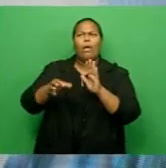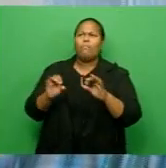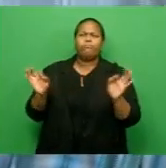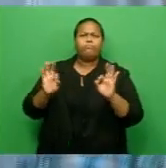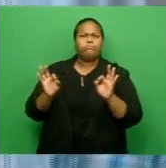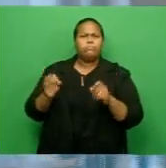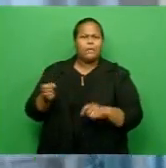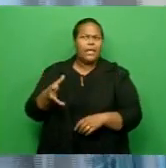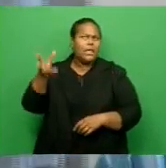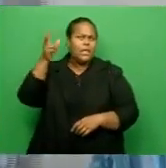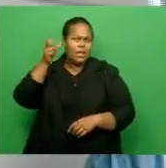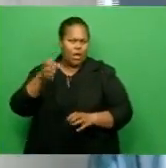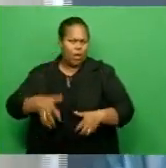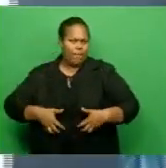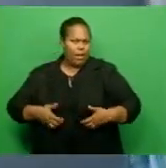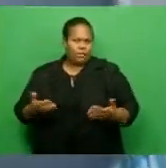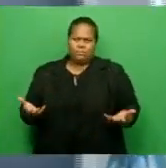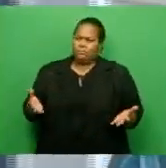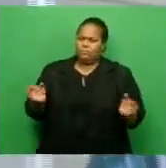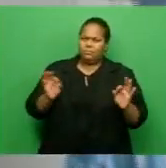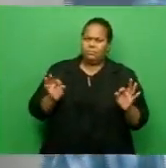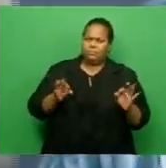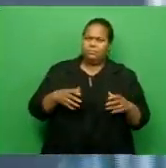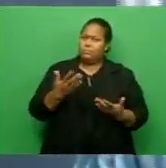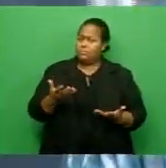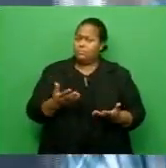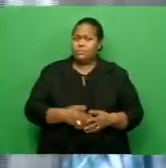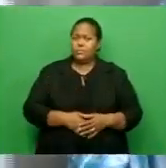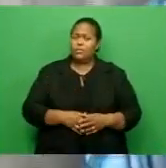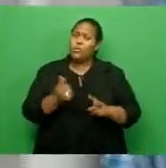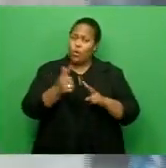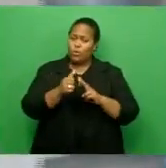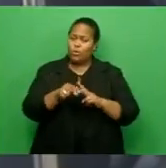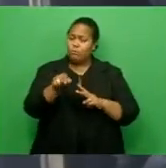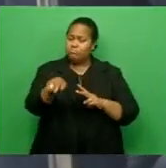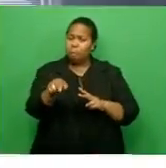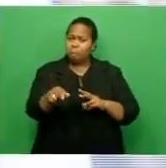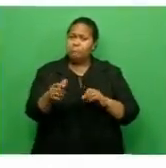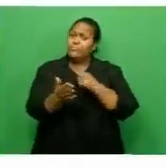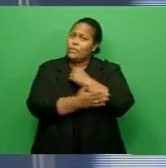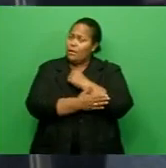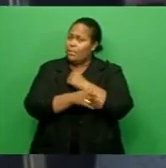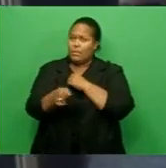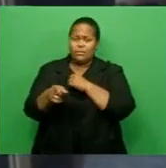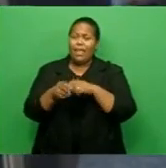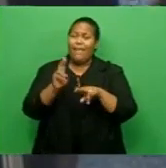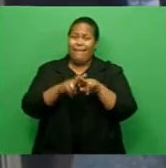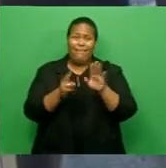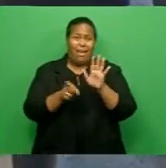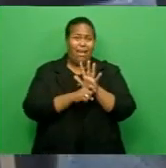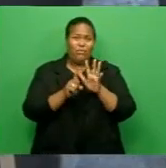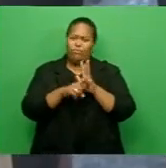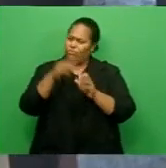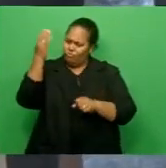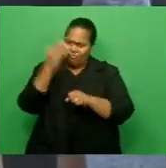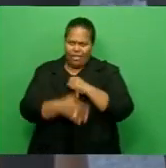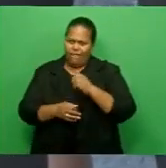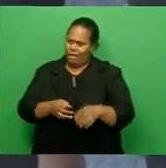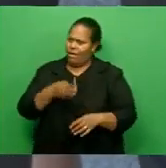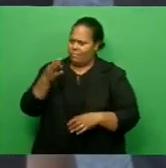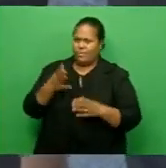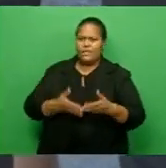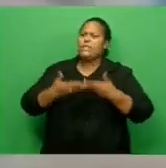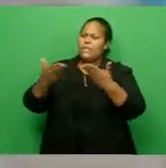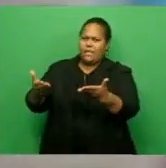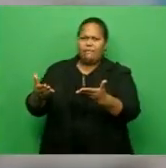is also claiming that the defendant breached the terms of participation as the citing commission failed to cite him within 6 hours